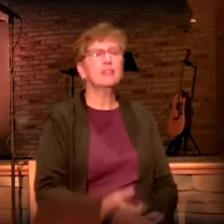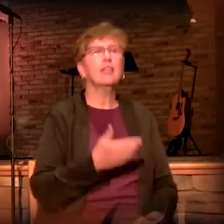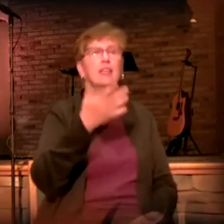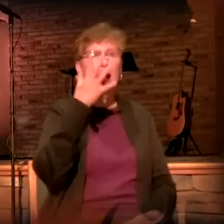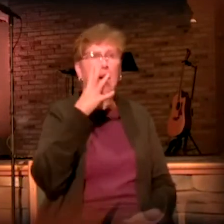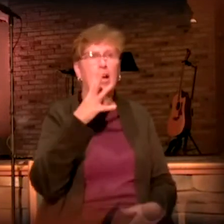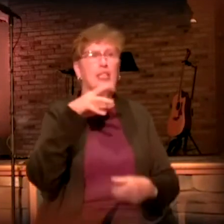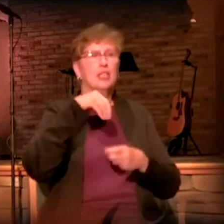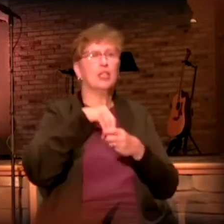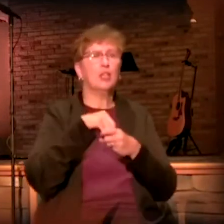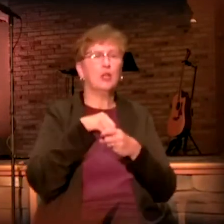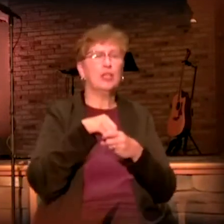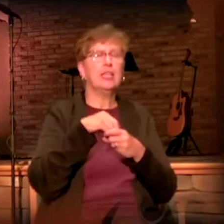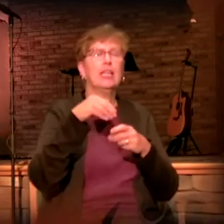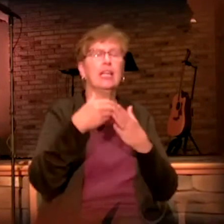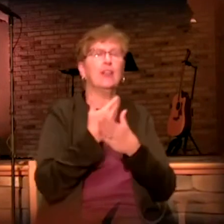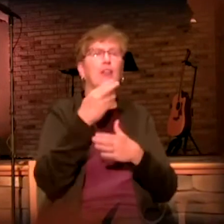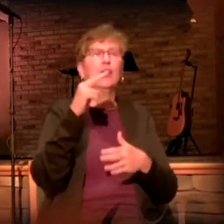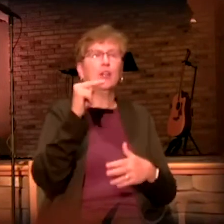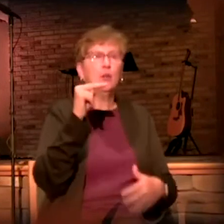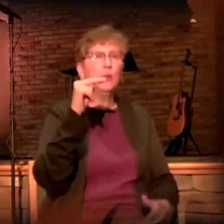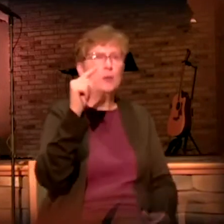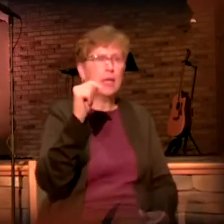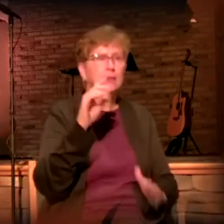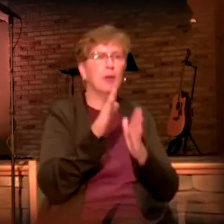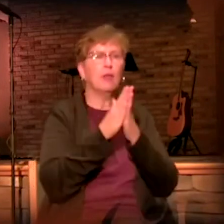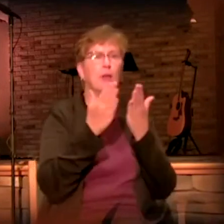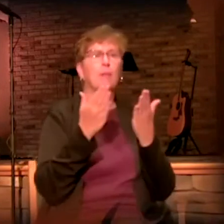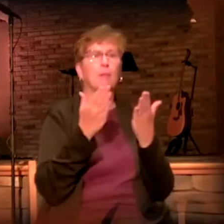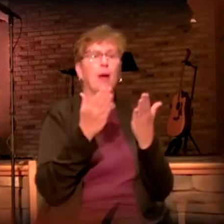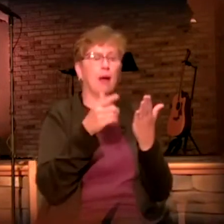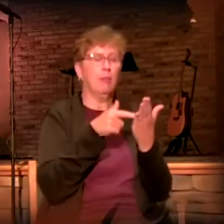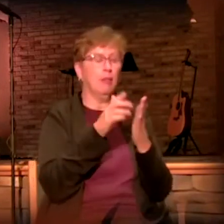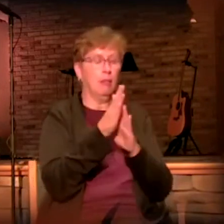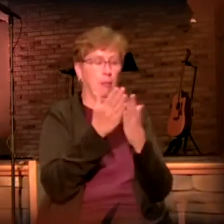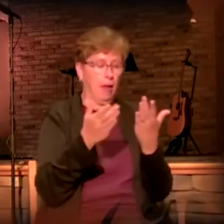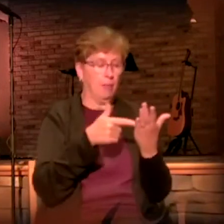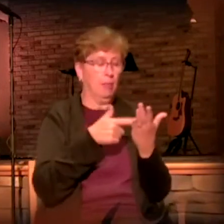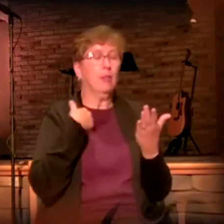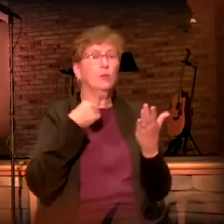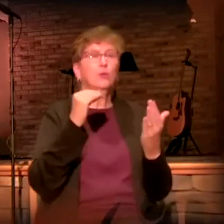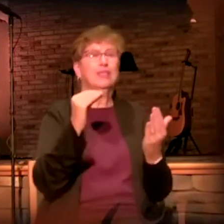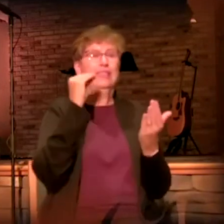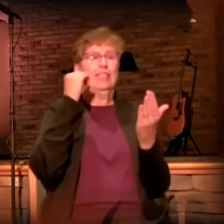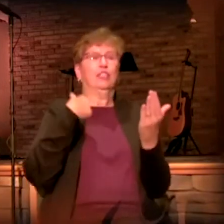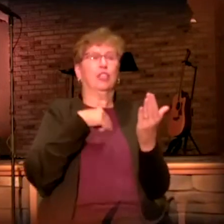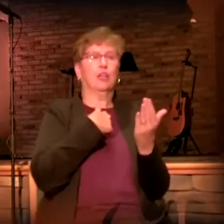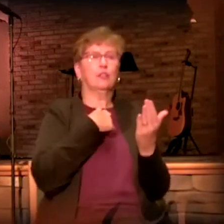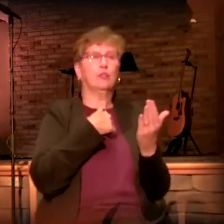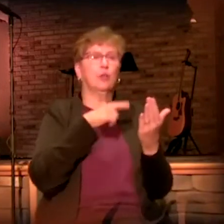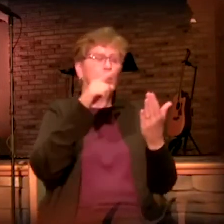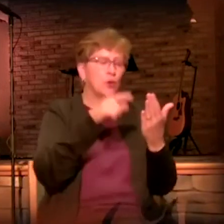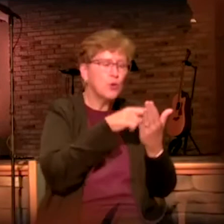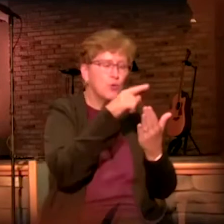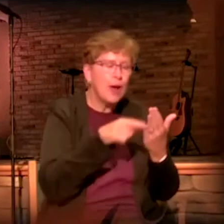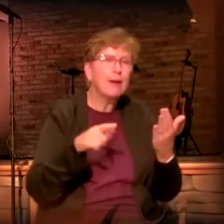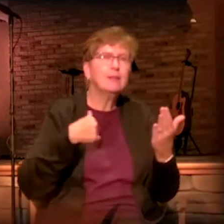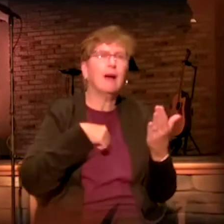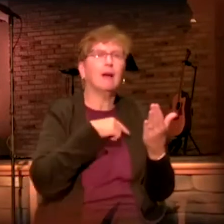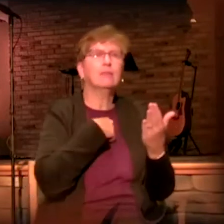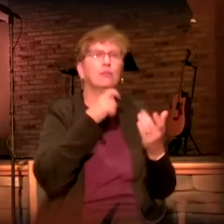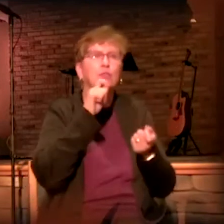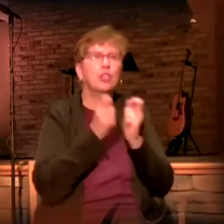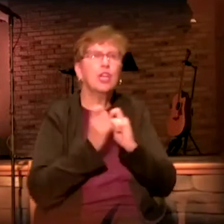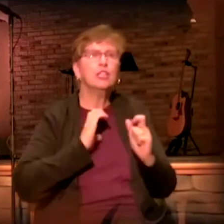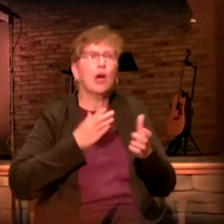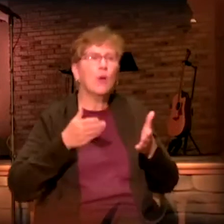book of Acts in the New Testament in the Bible in order to teach us, to rebuke us, to correct us,